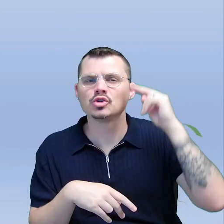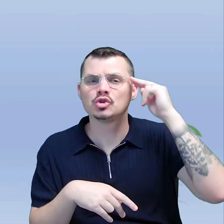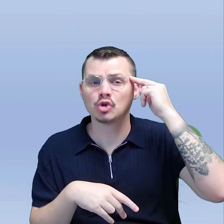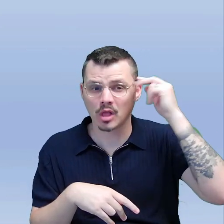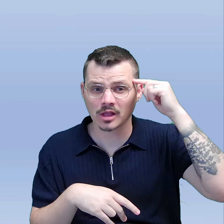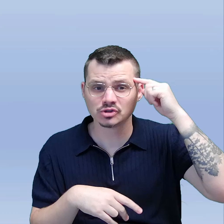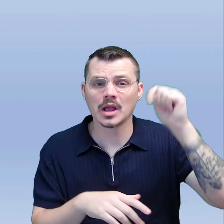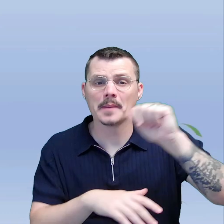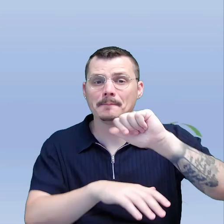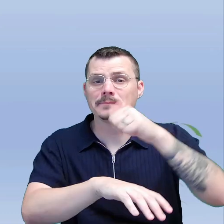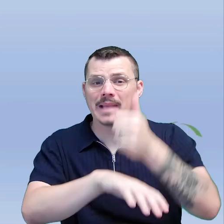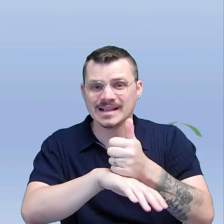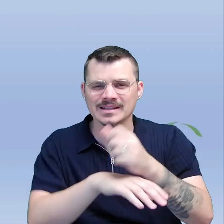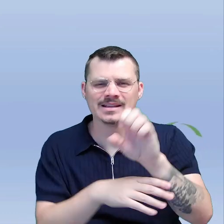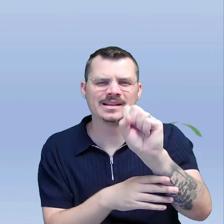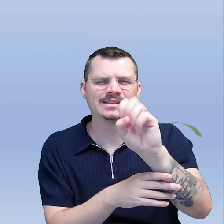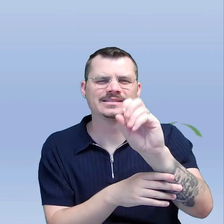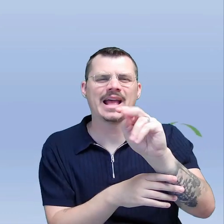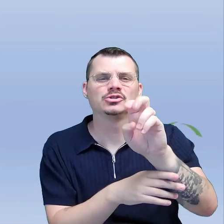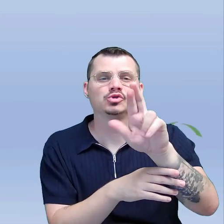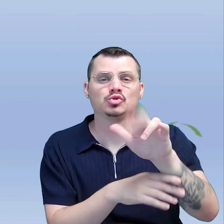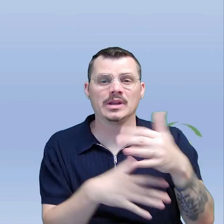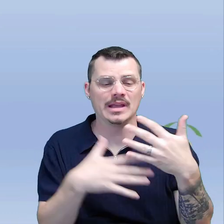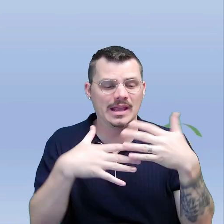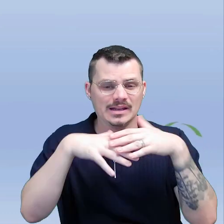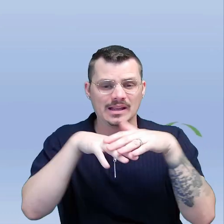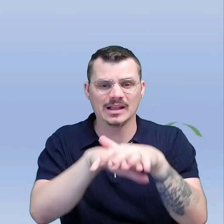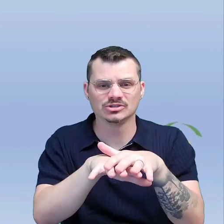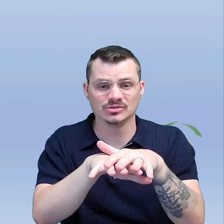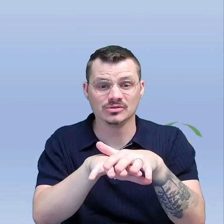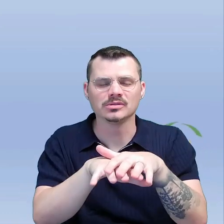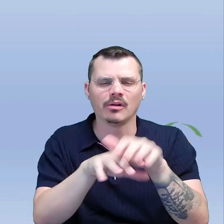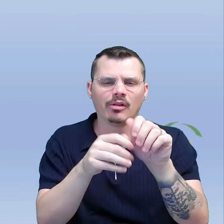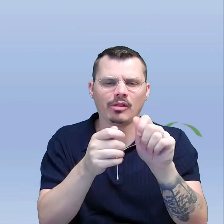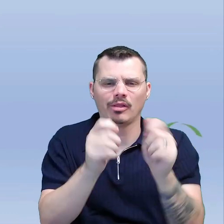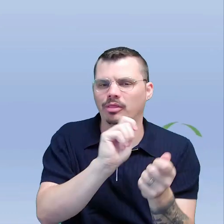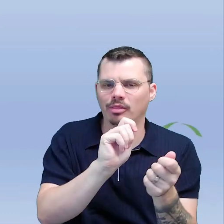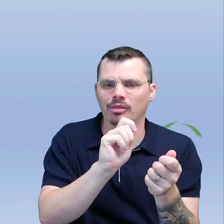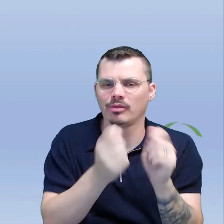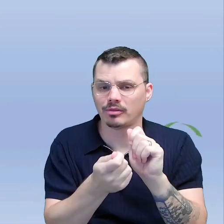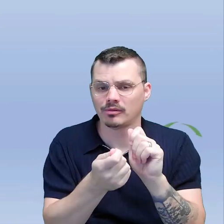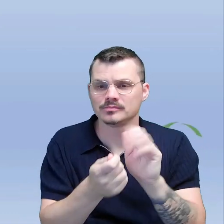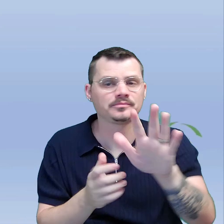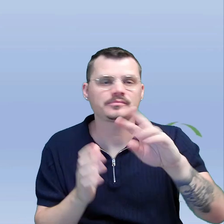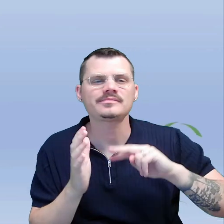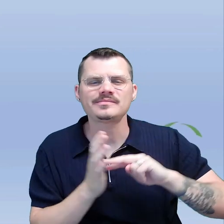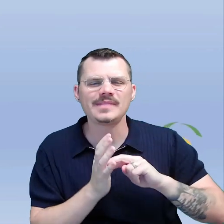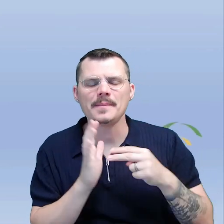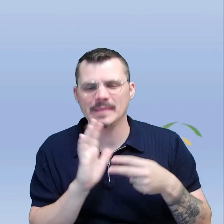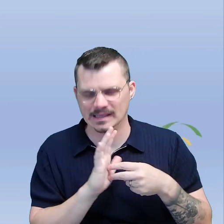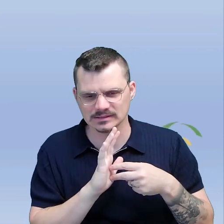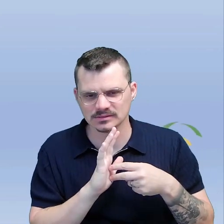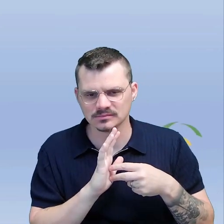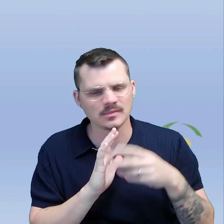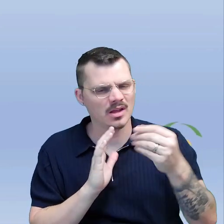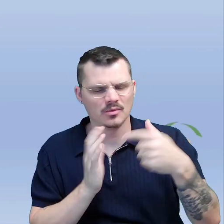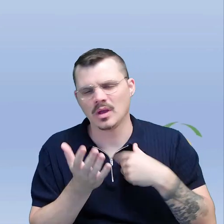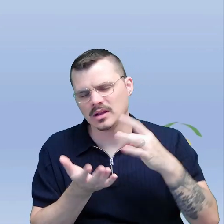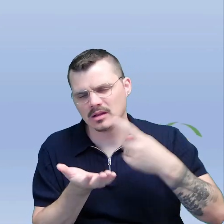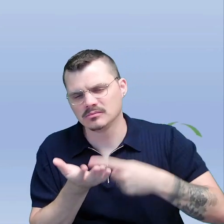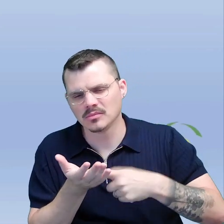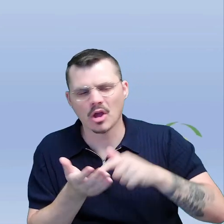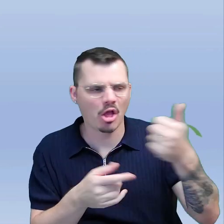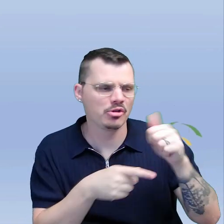neurologically based sensory integration alteration, which means, and we've talked in